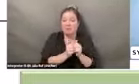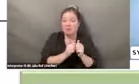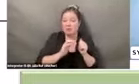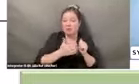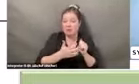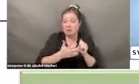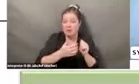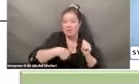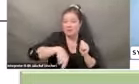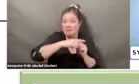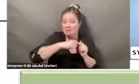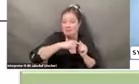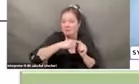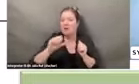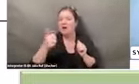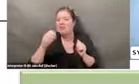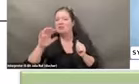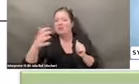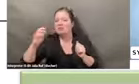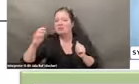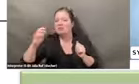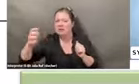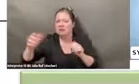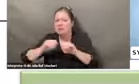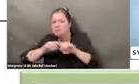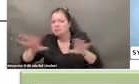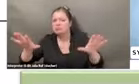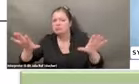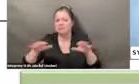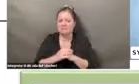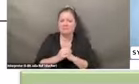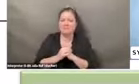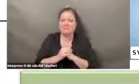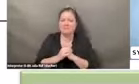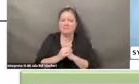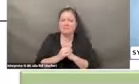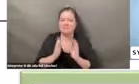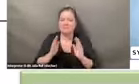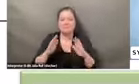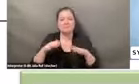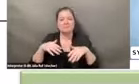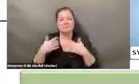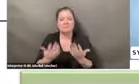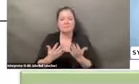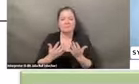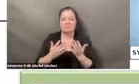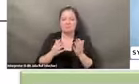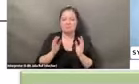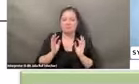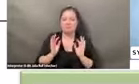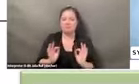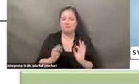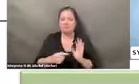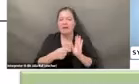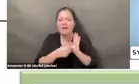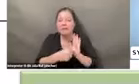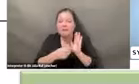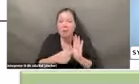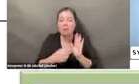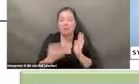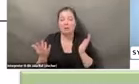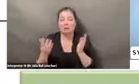instructions on how to implement it with practical examples and support material, as well as practical guidelines on how to link it